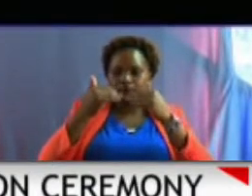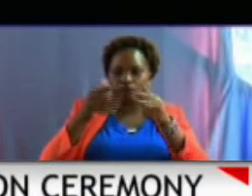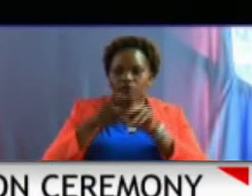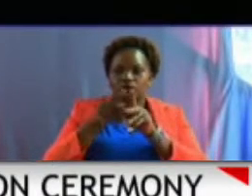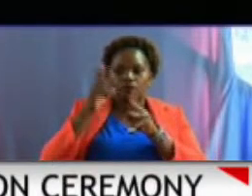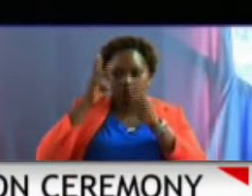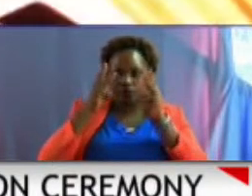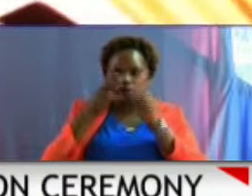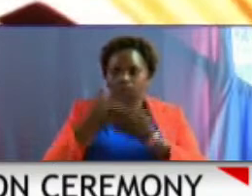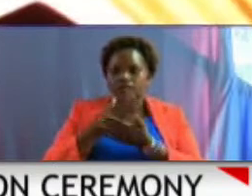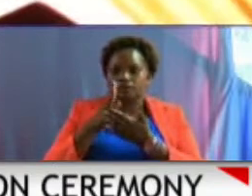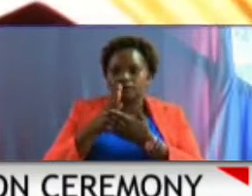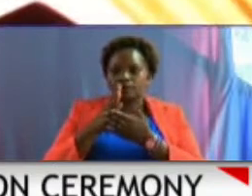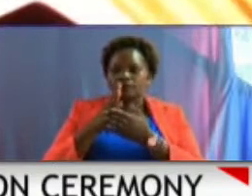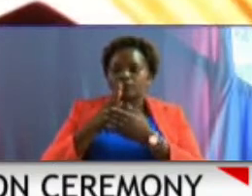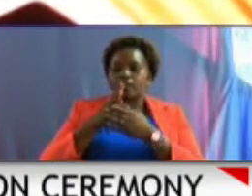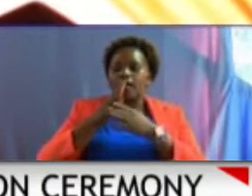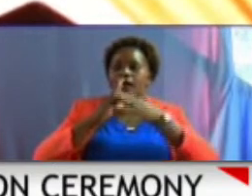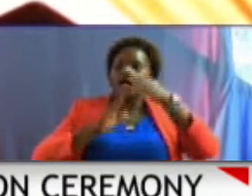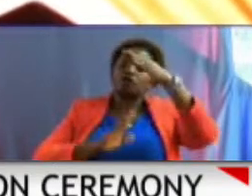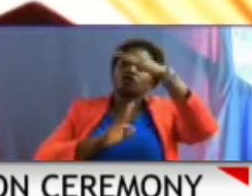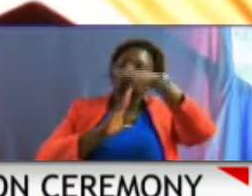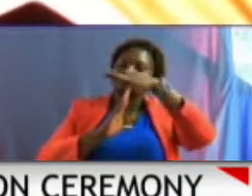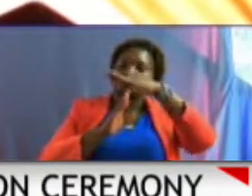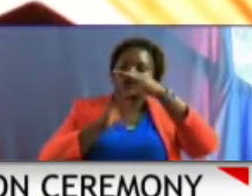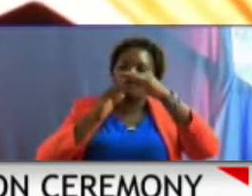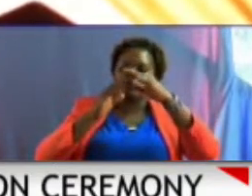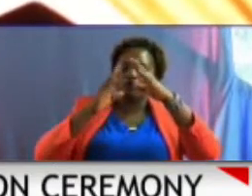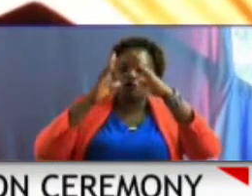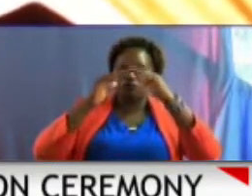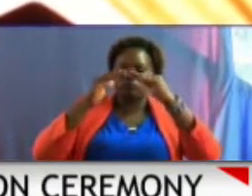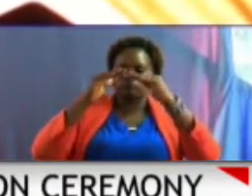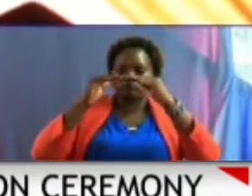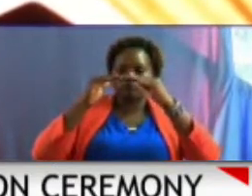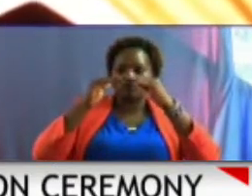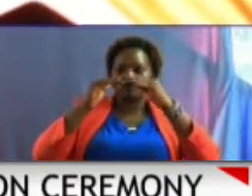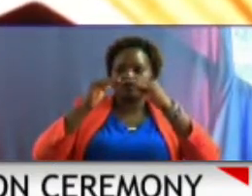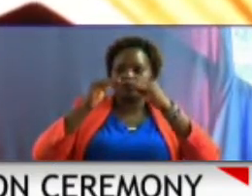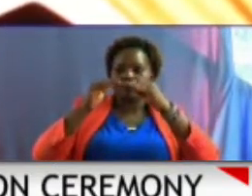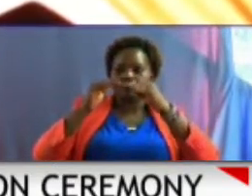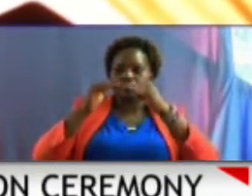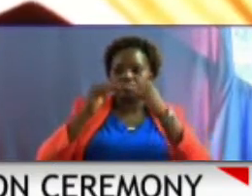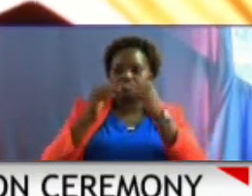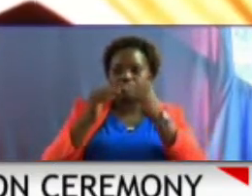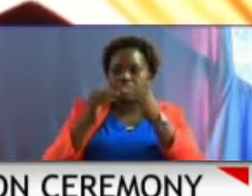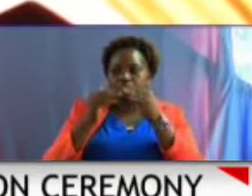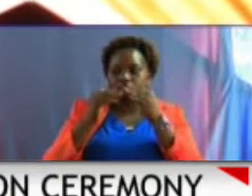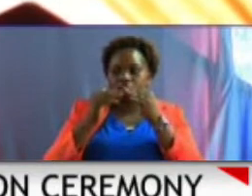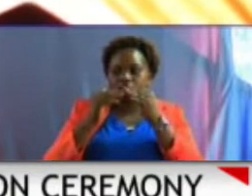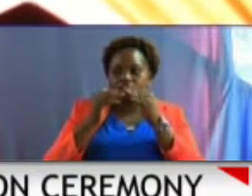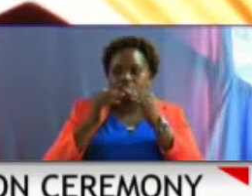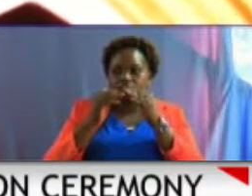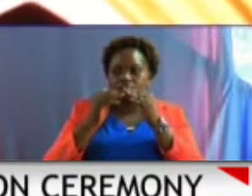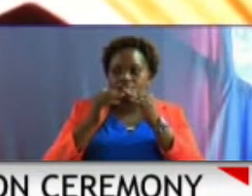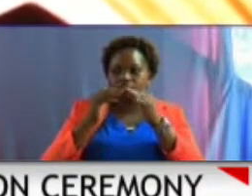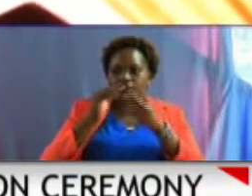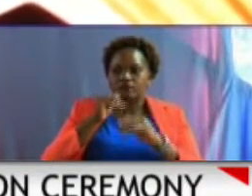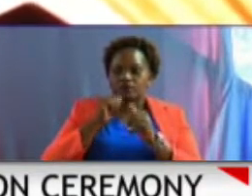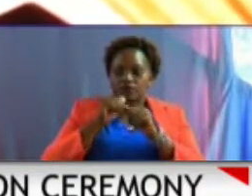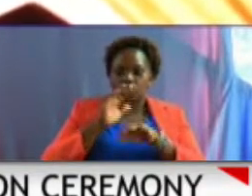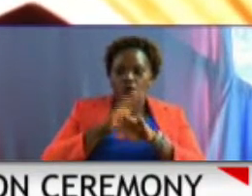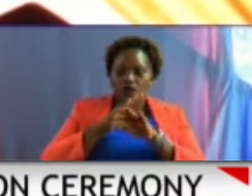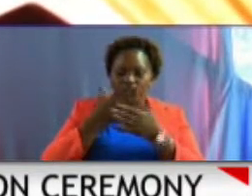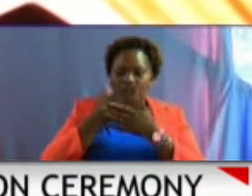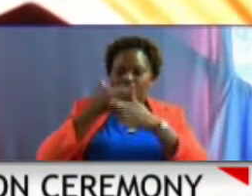worrying is that some of the roofs, the buildings, had asbestos, which we know is not good for health.